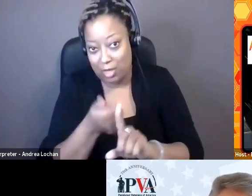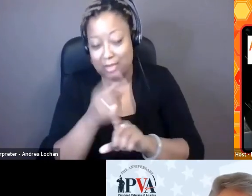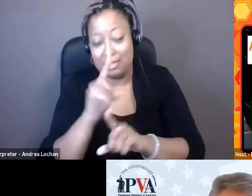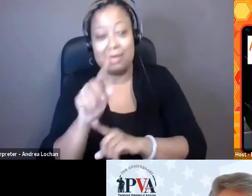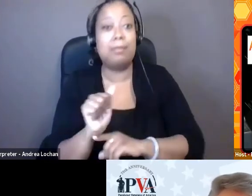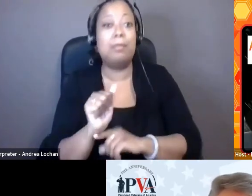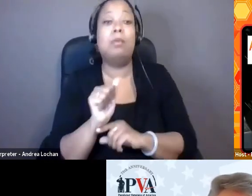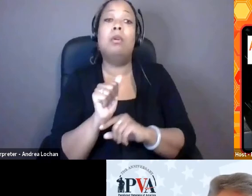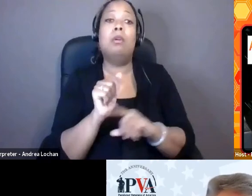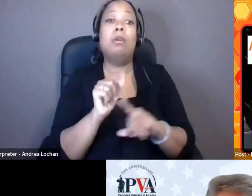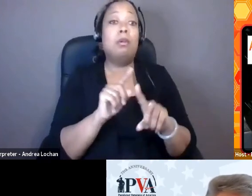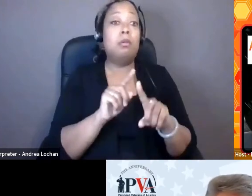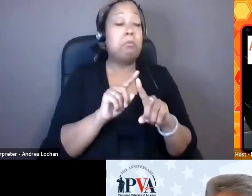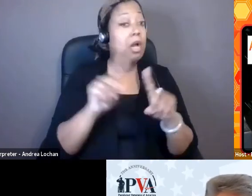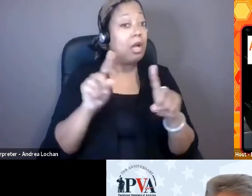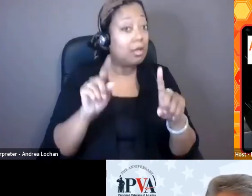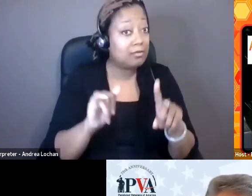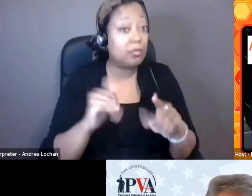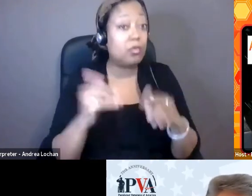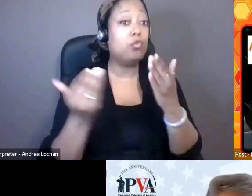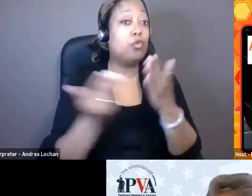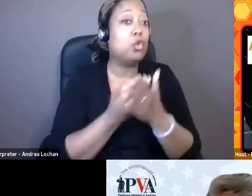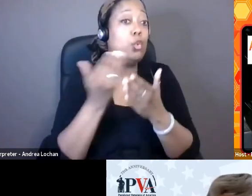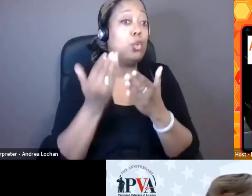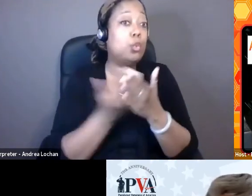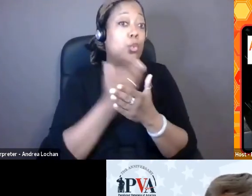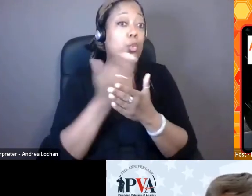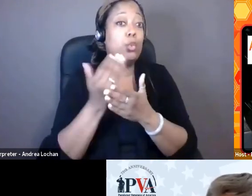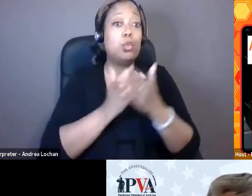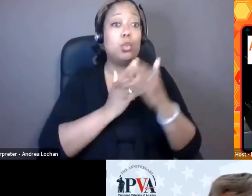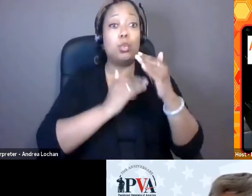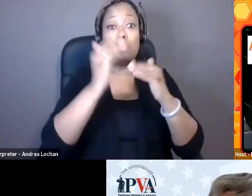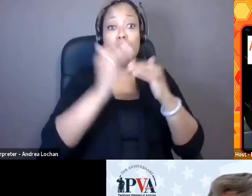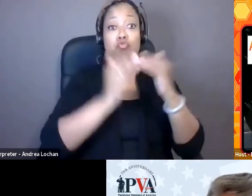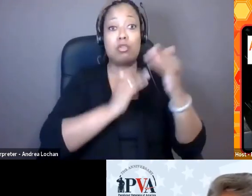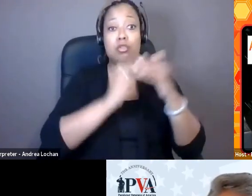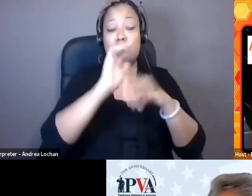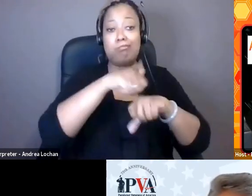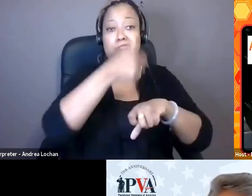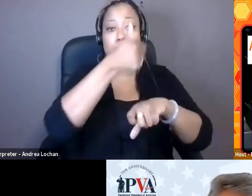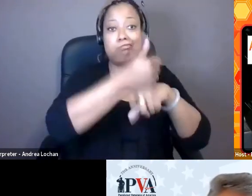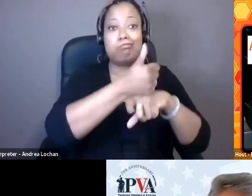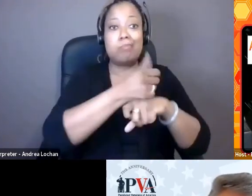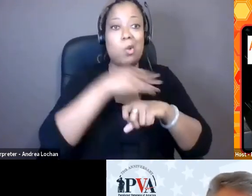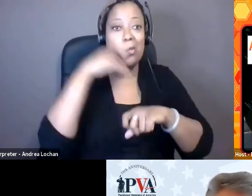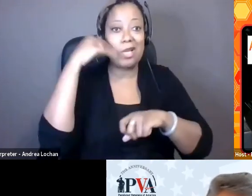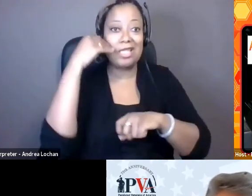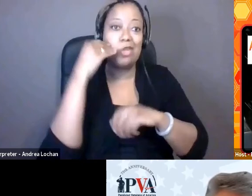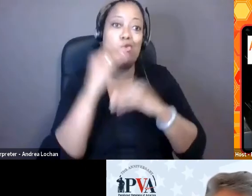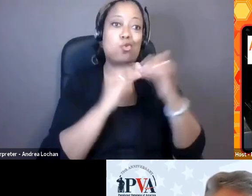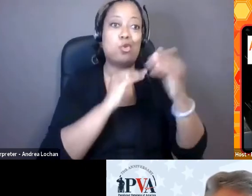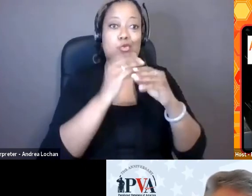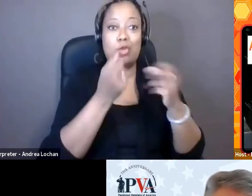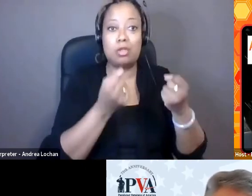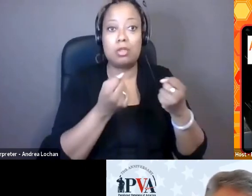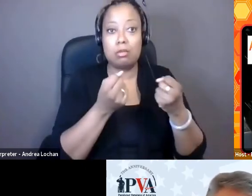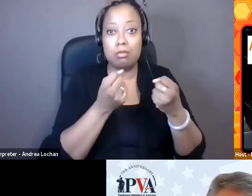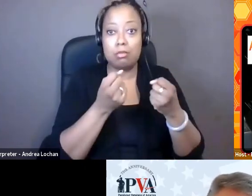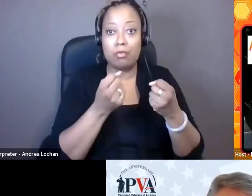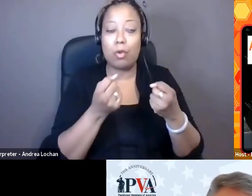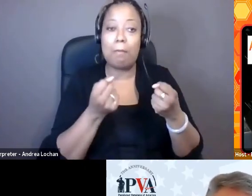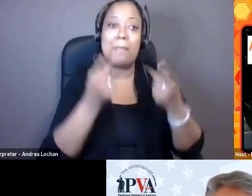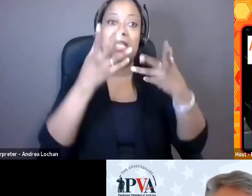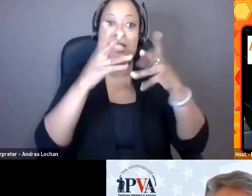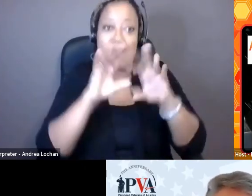but if you're building new construction now, in residential construction that's multifamily, so a rental